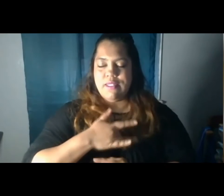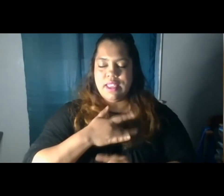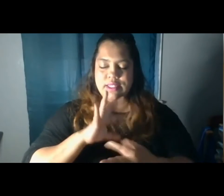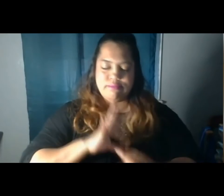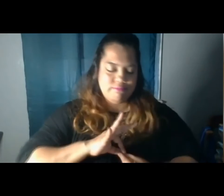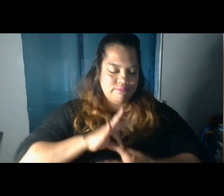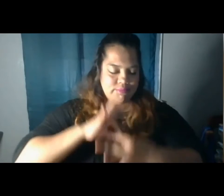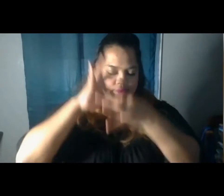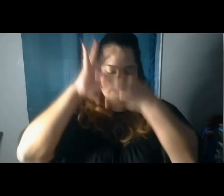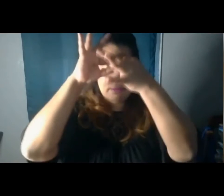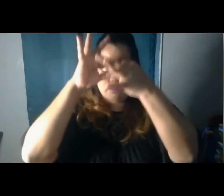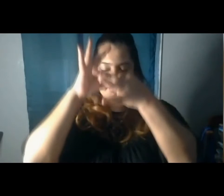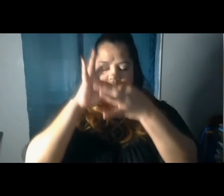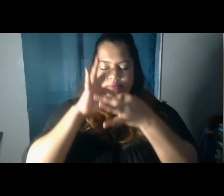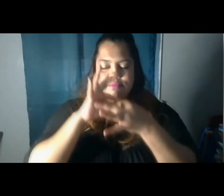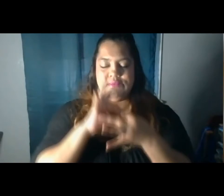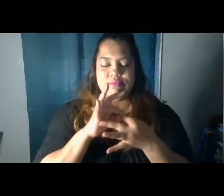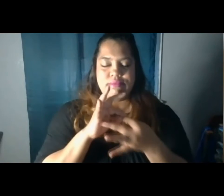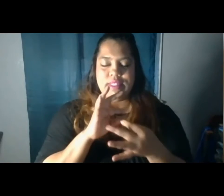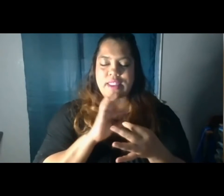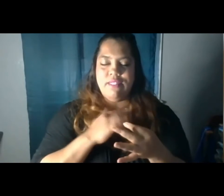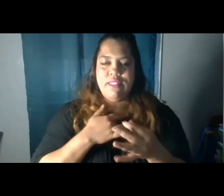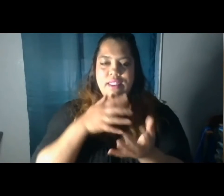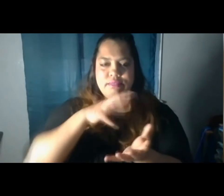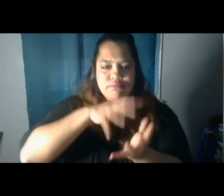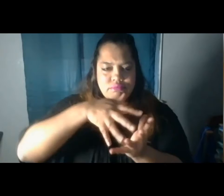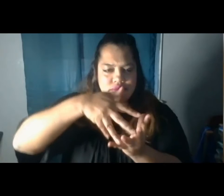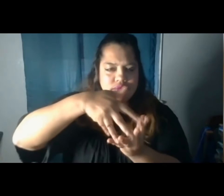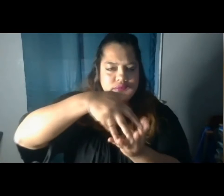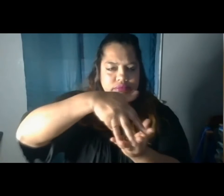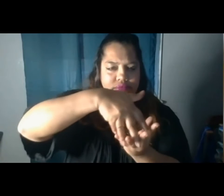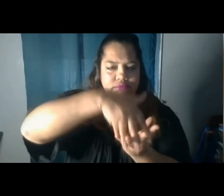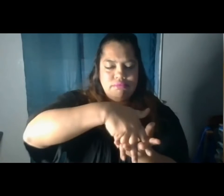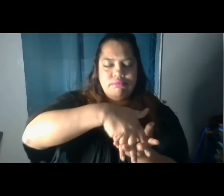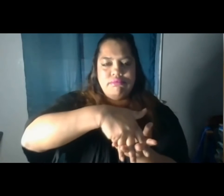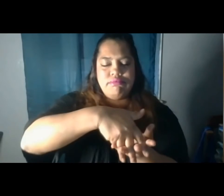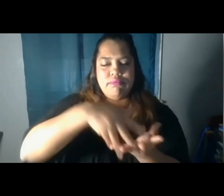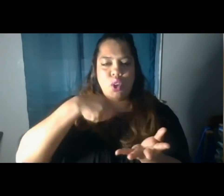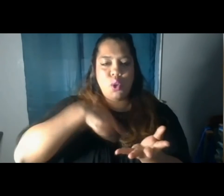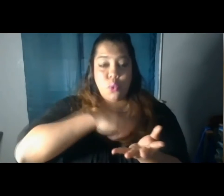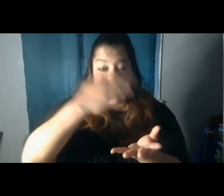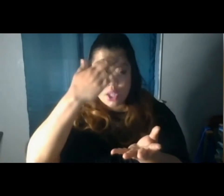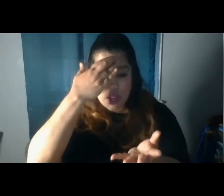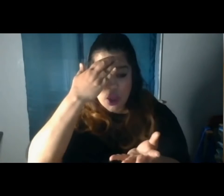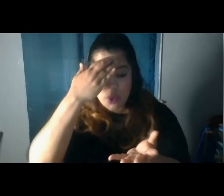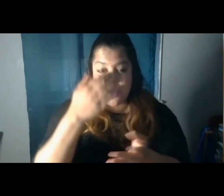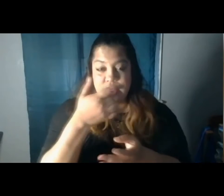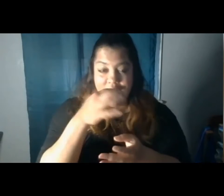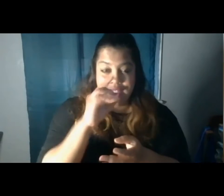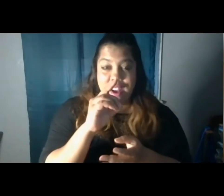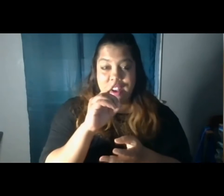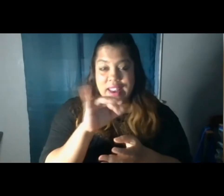knowing that we are what God is, that which we call power and source is what we are. It is